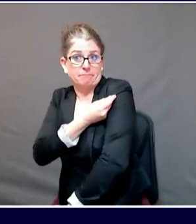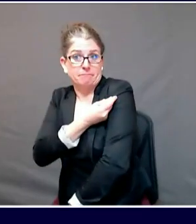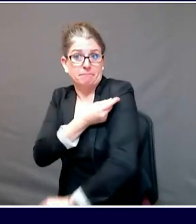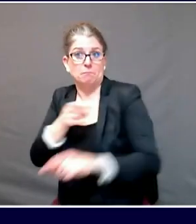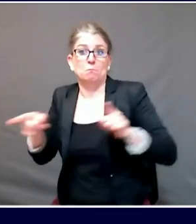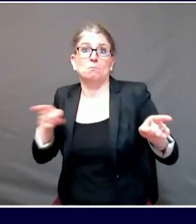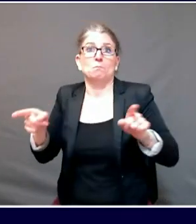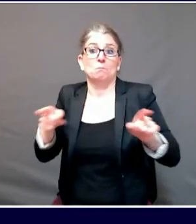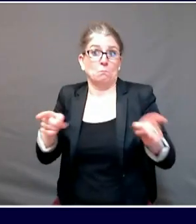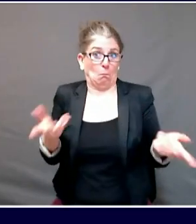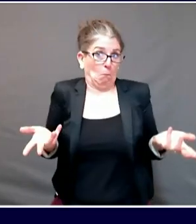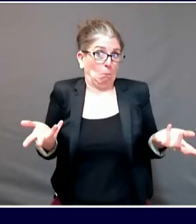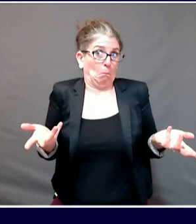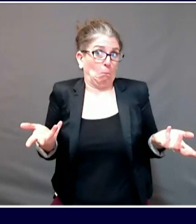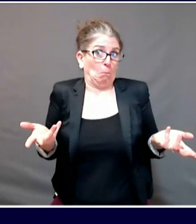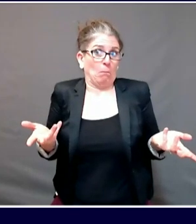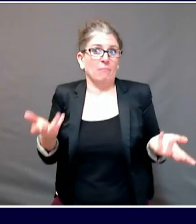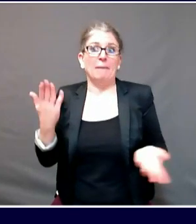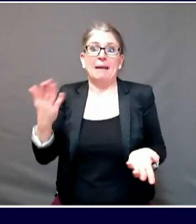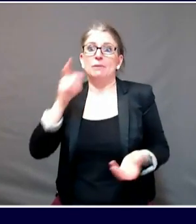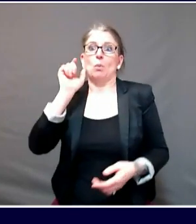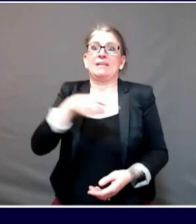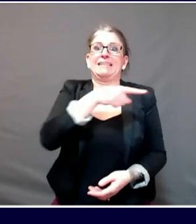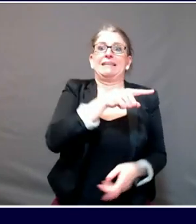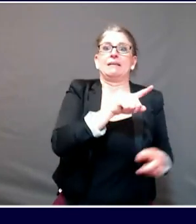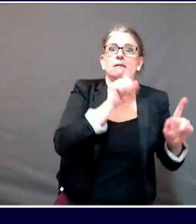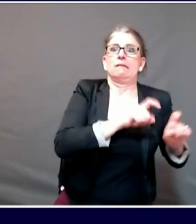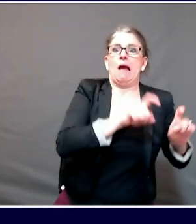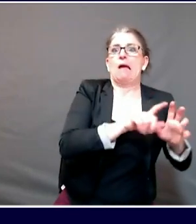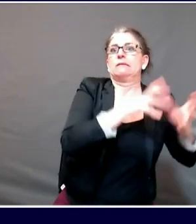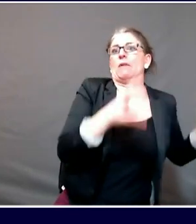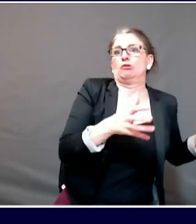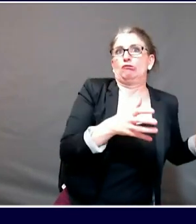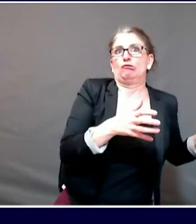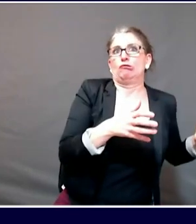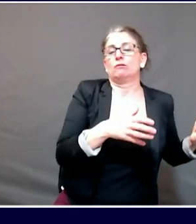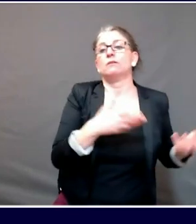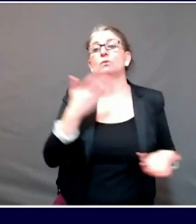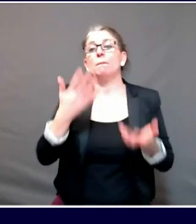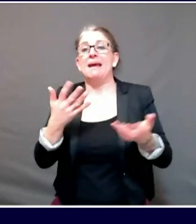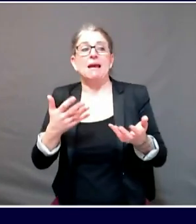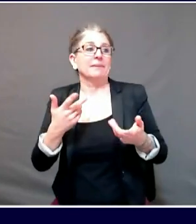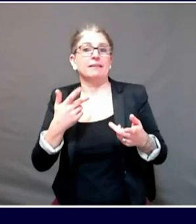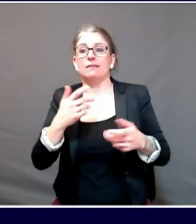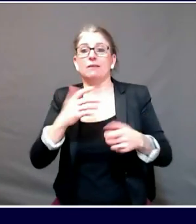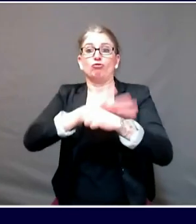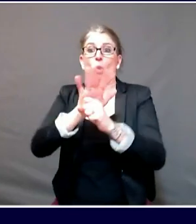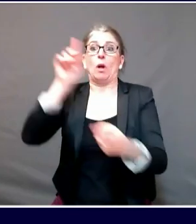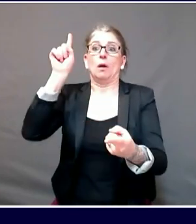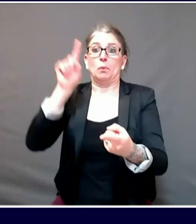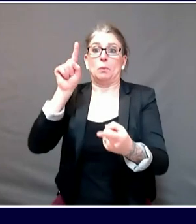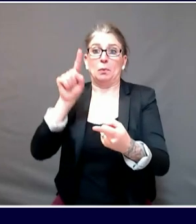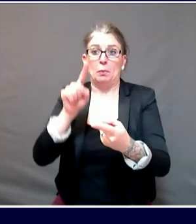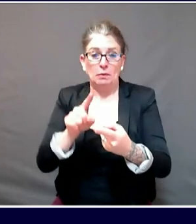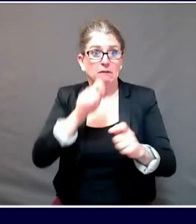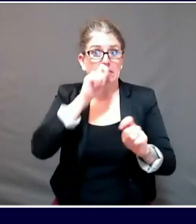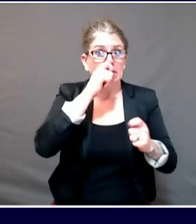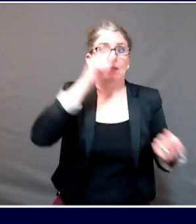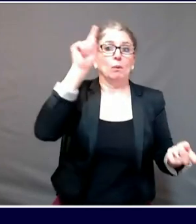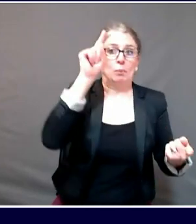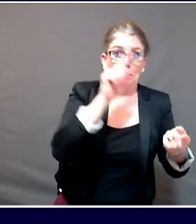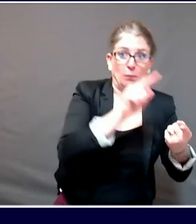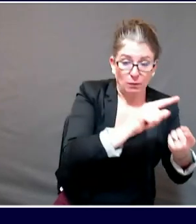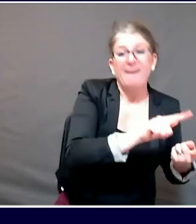of, COVID testing. We're finally working with groups like EMS providers and other first responders like